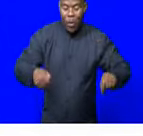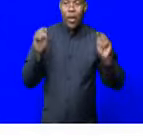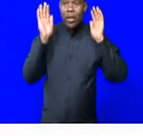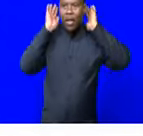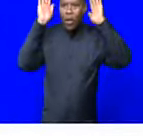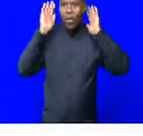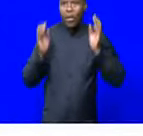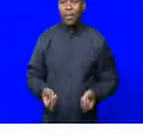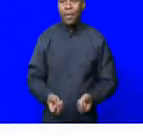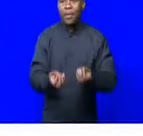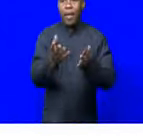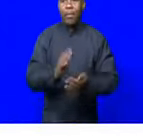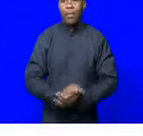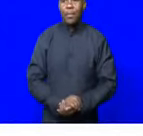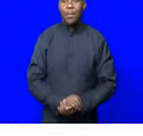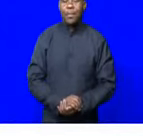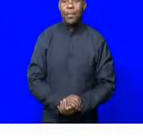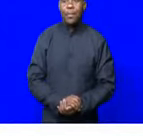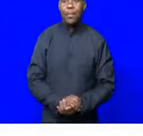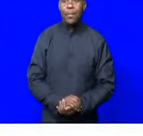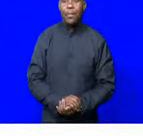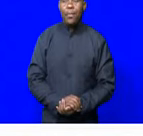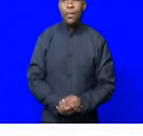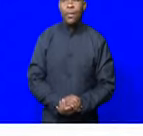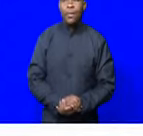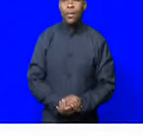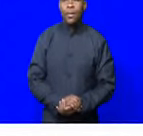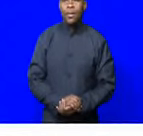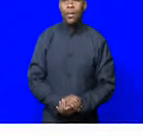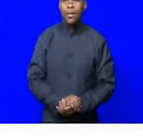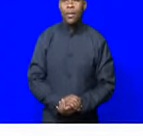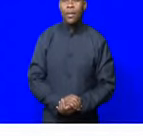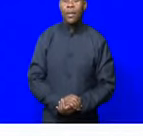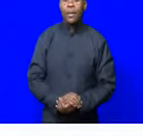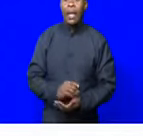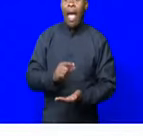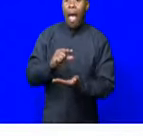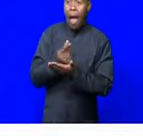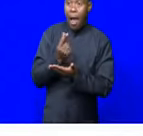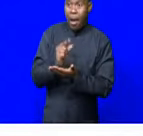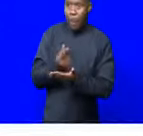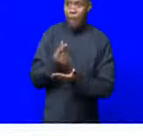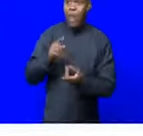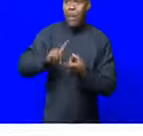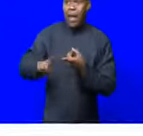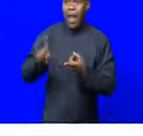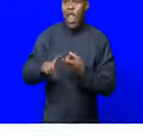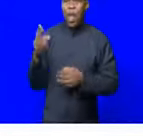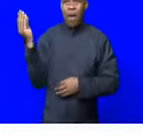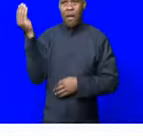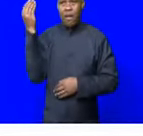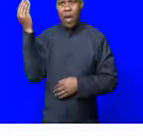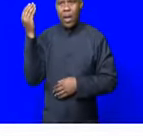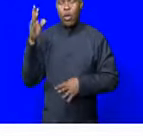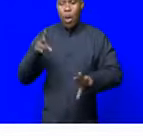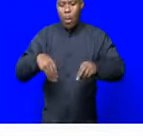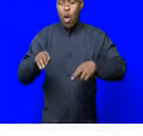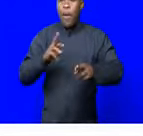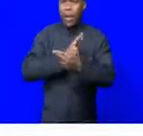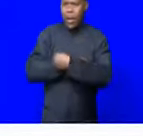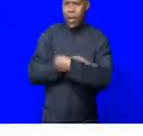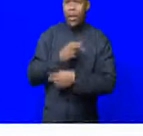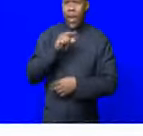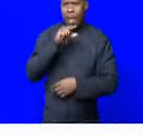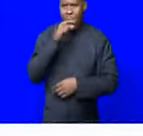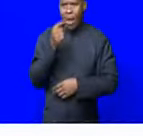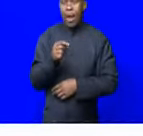Welcome back. You're still watching Eswatini TV, and for sports news tonight, Ghanaian legend Asamoah Gyan has arrived in the country alongside other